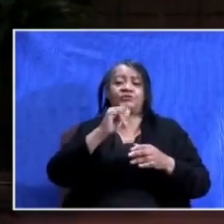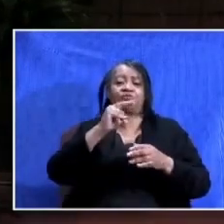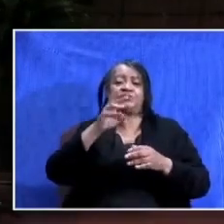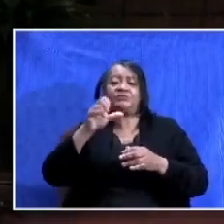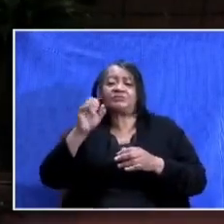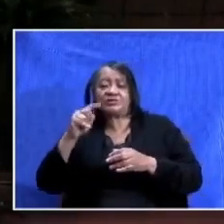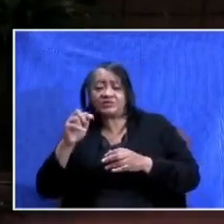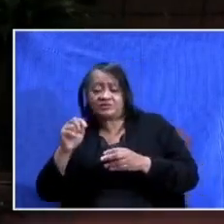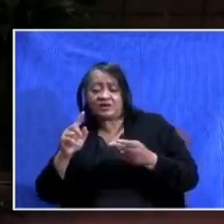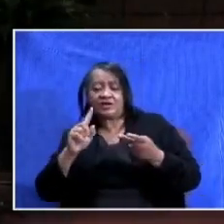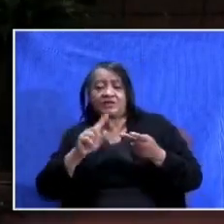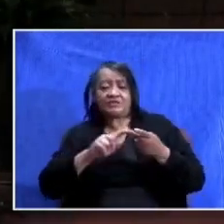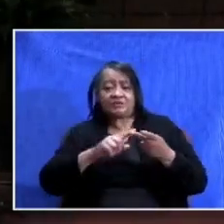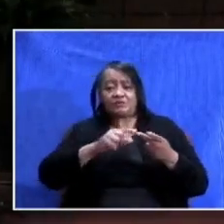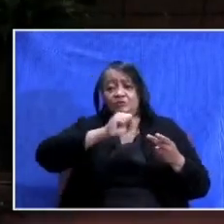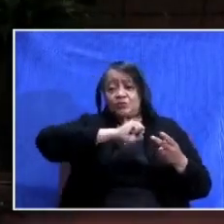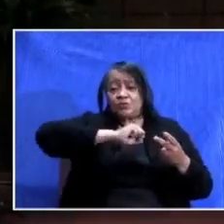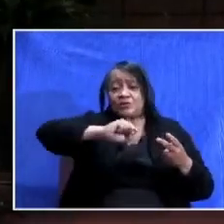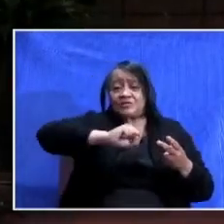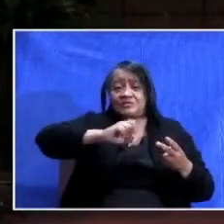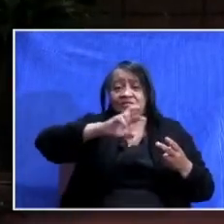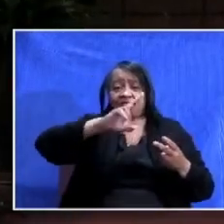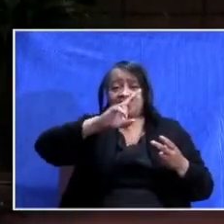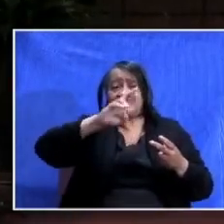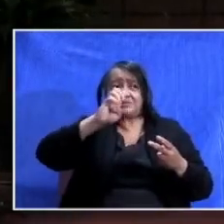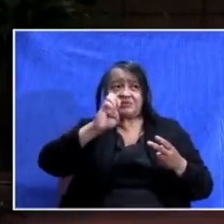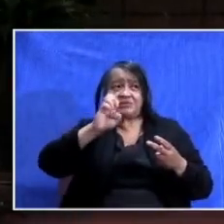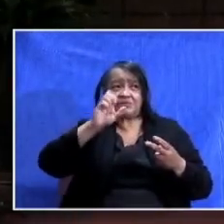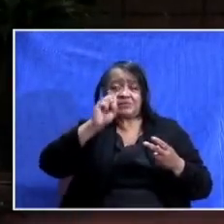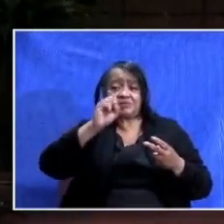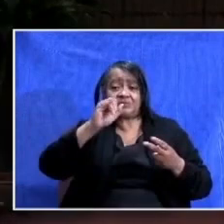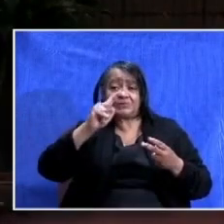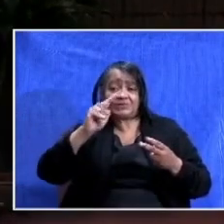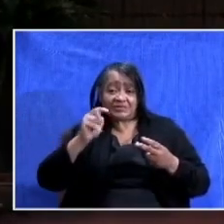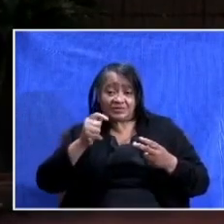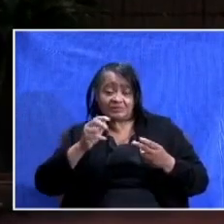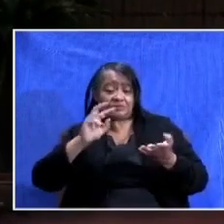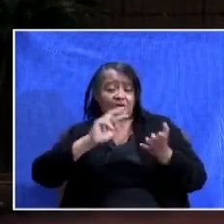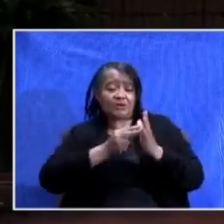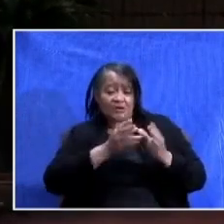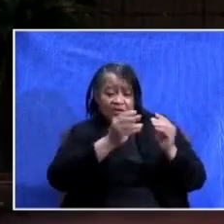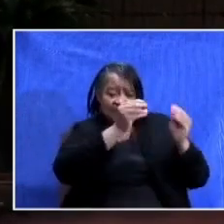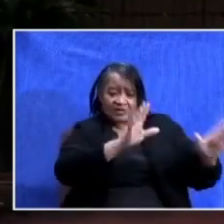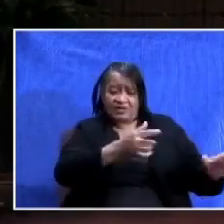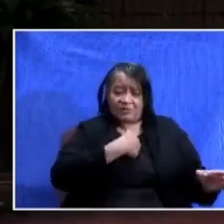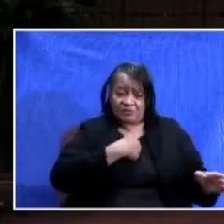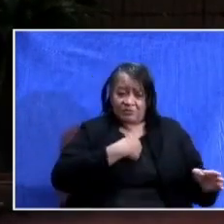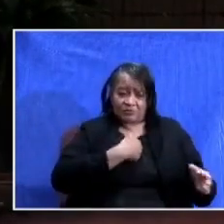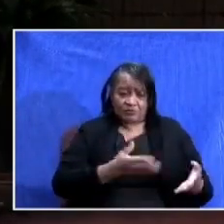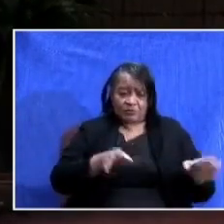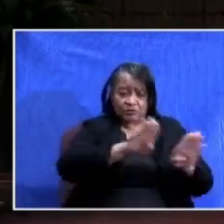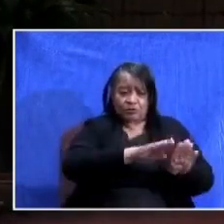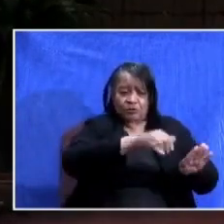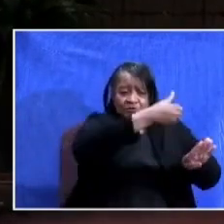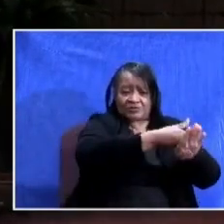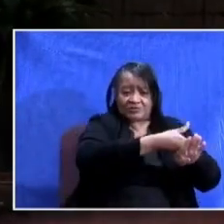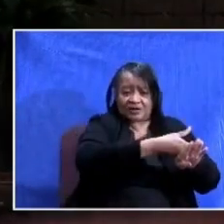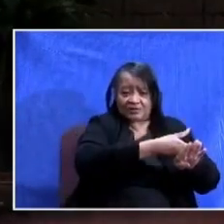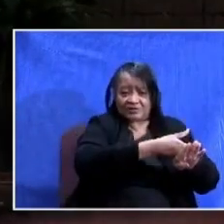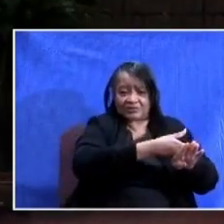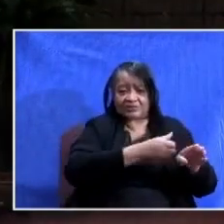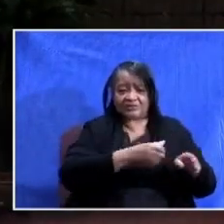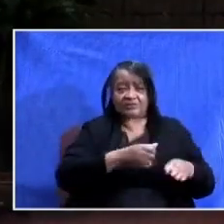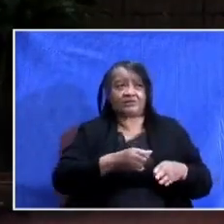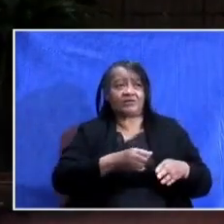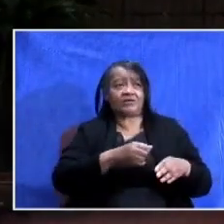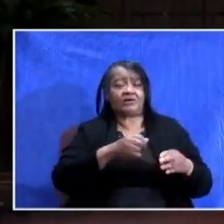was resistance. Leave me alone. Doors locked. I'm going to the next town. I'm the judge.